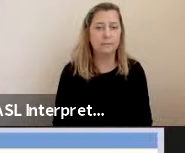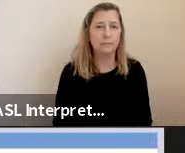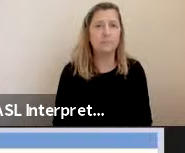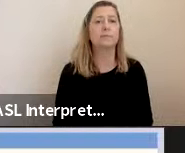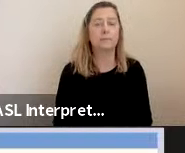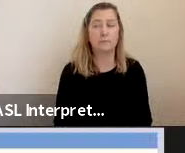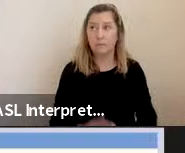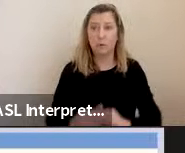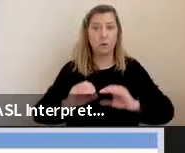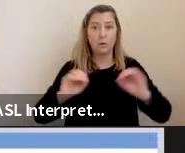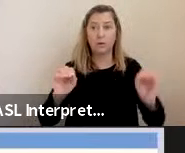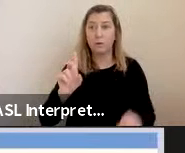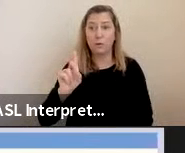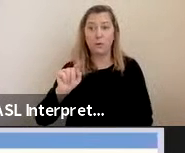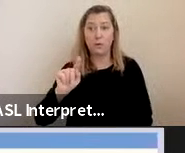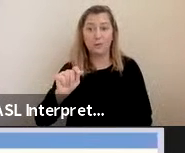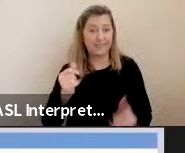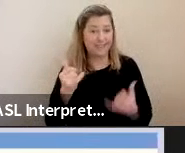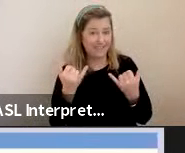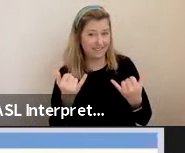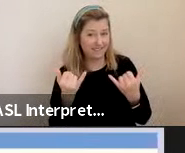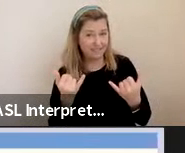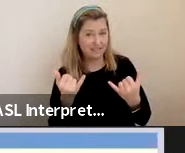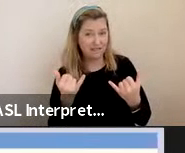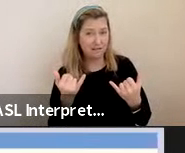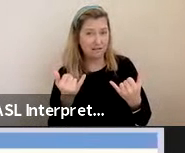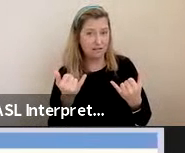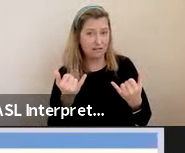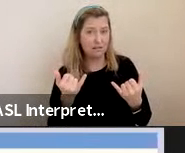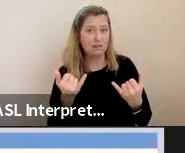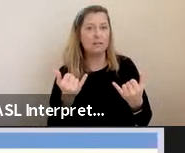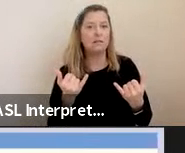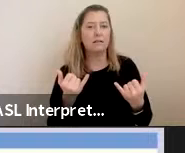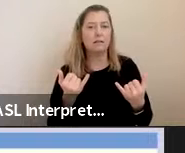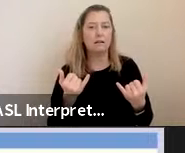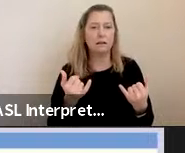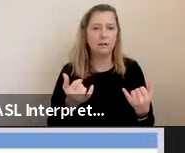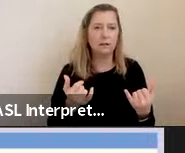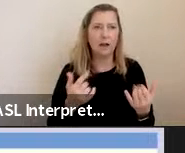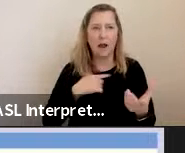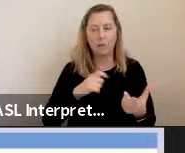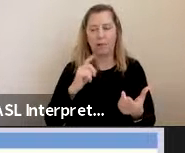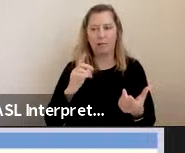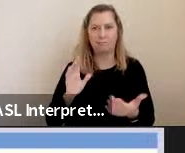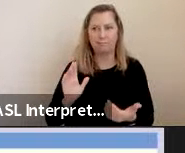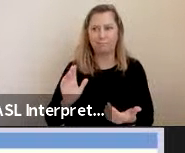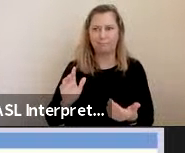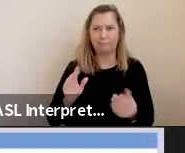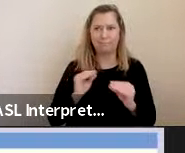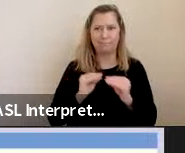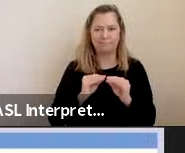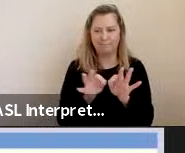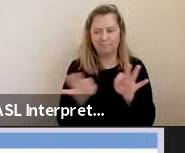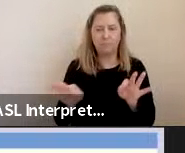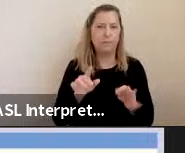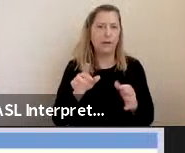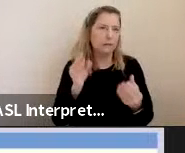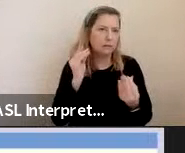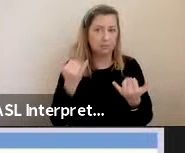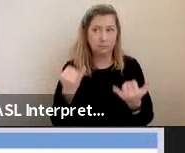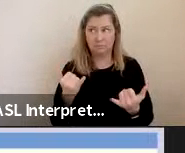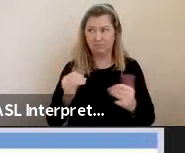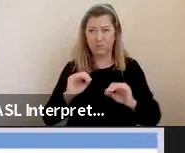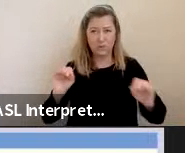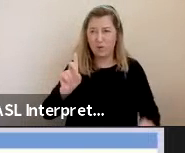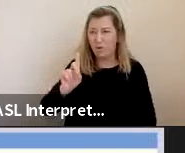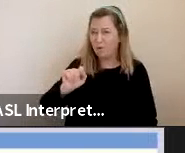No data at this time. I'll need to make this sound a little bit better, but at this time, there's no data to